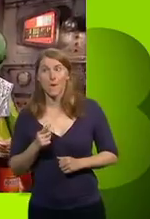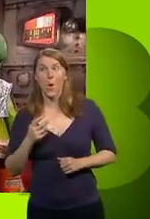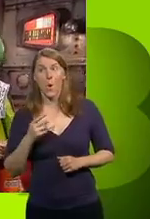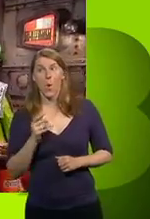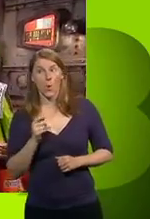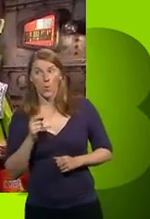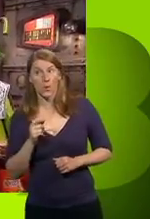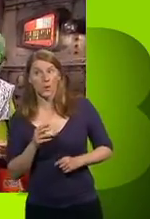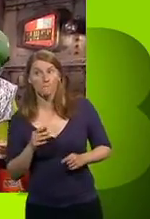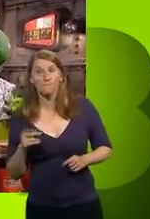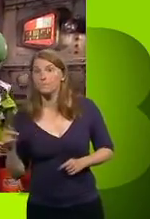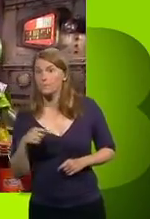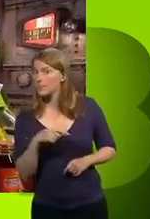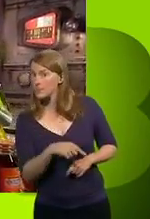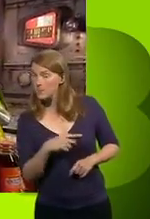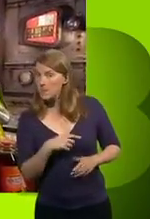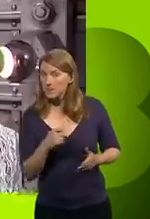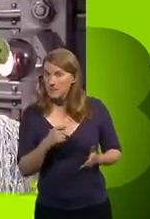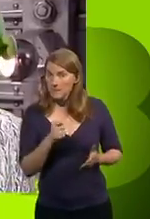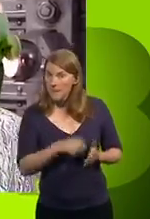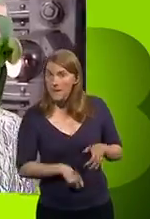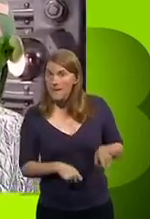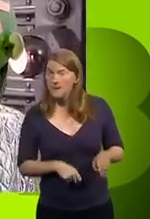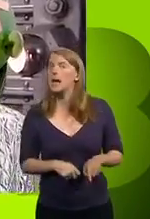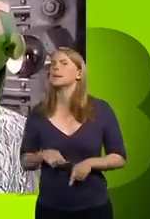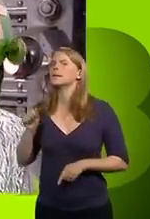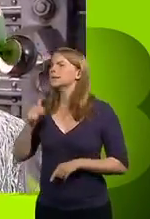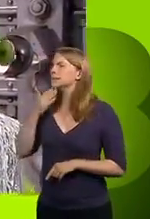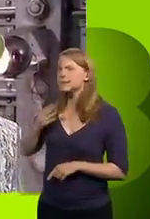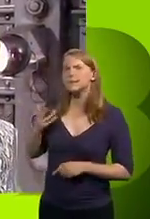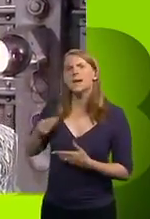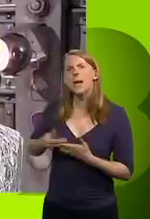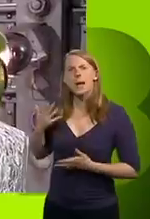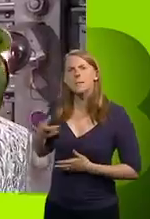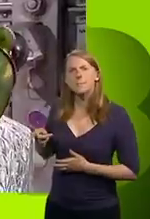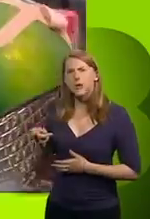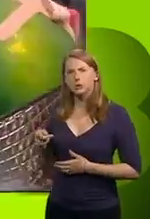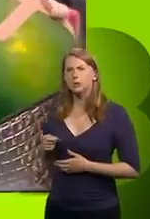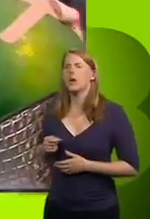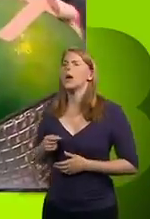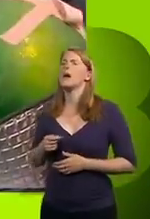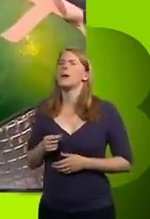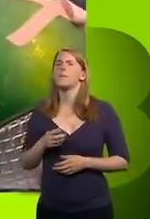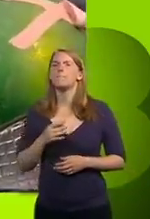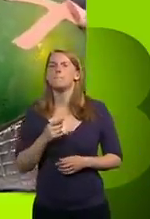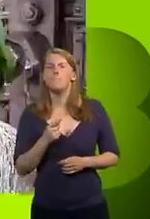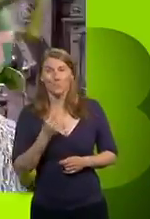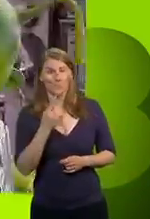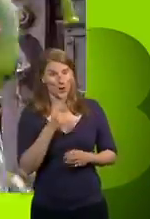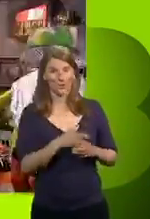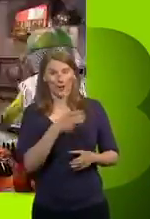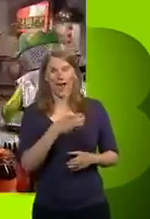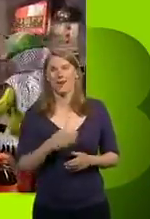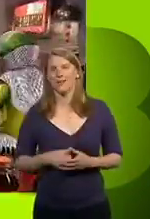Oh, would you like to buy a jar of money? Yes, please. How much will it cost? One jar.